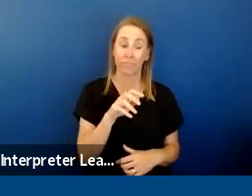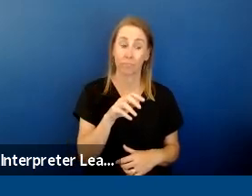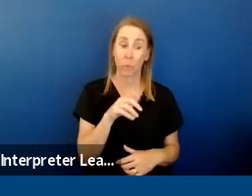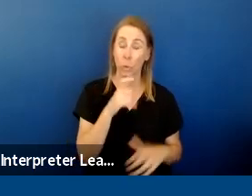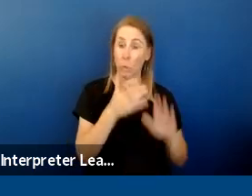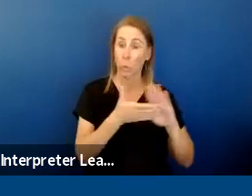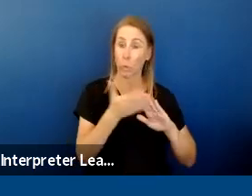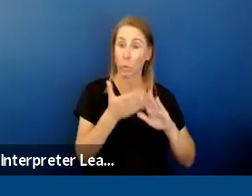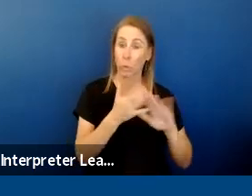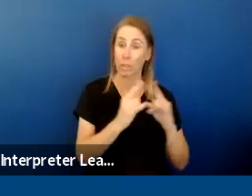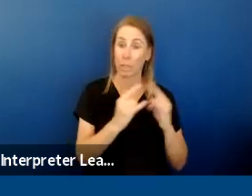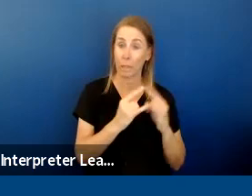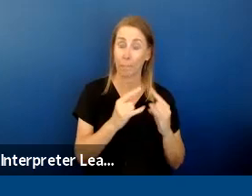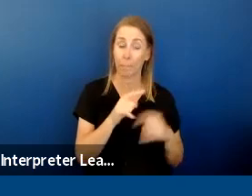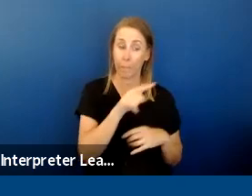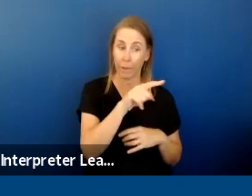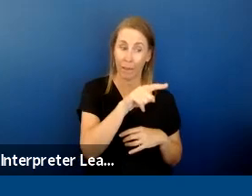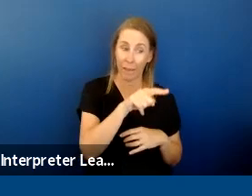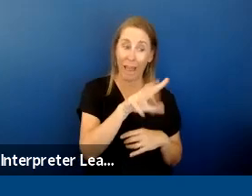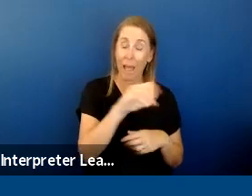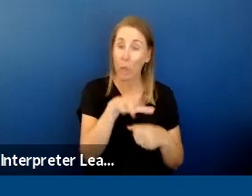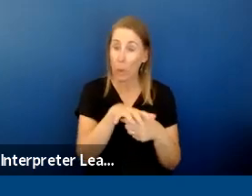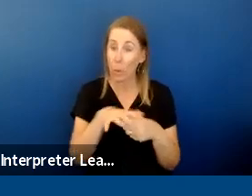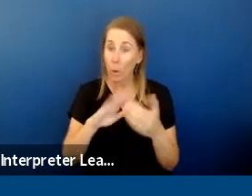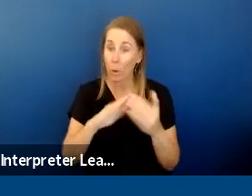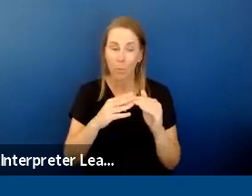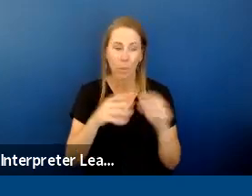needs of your campers and your volunteers.